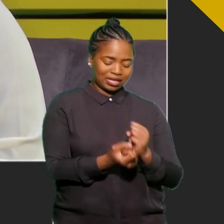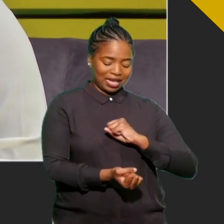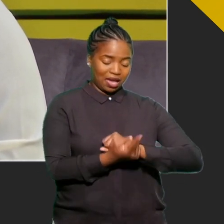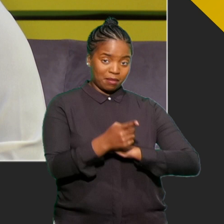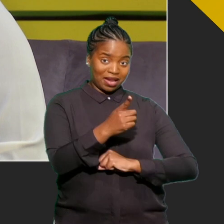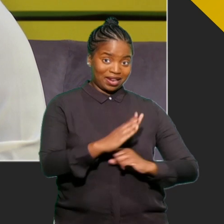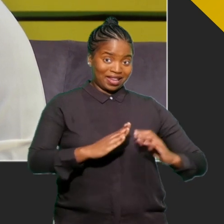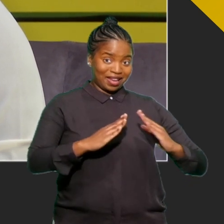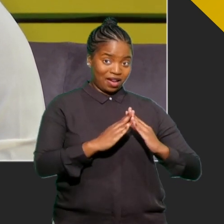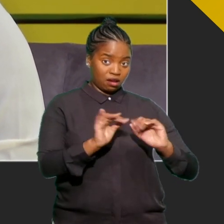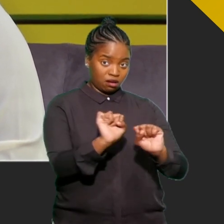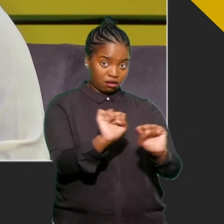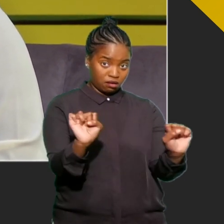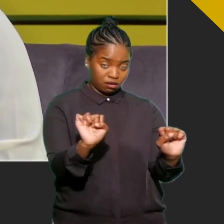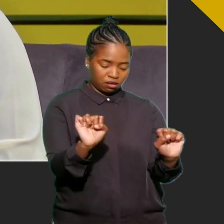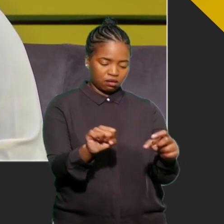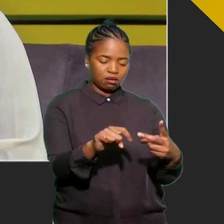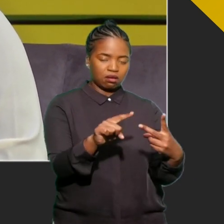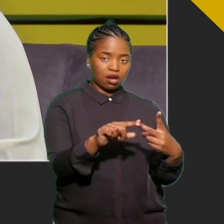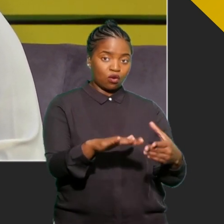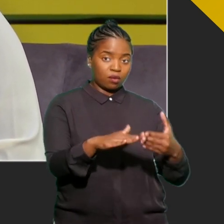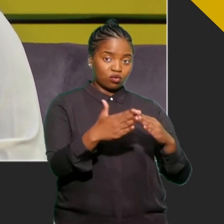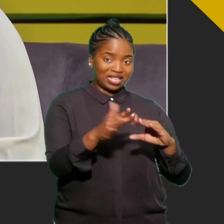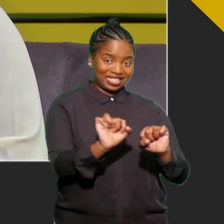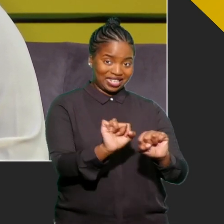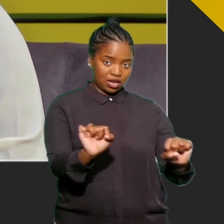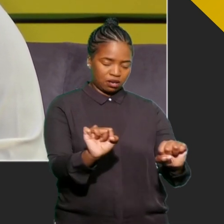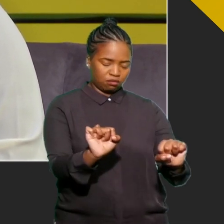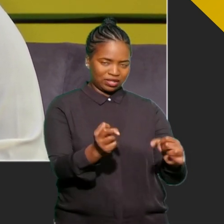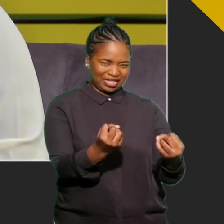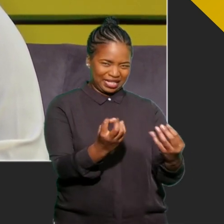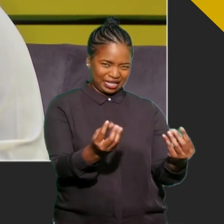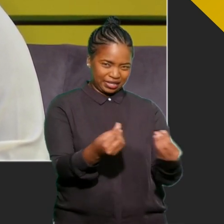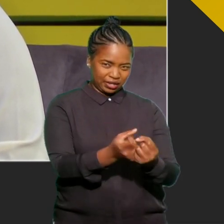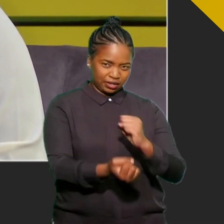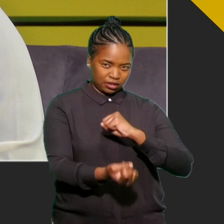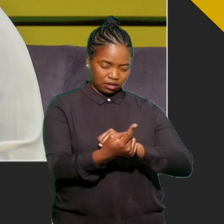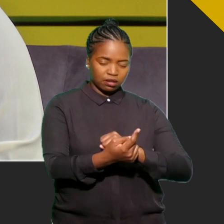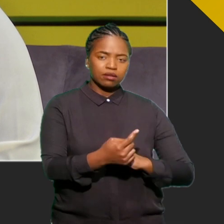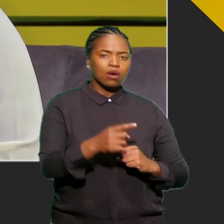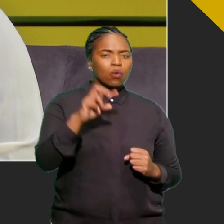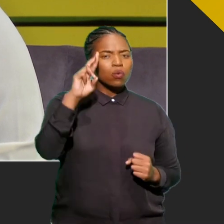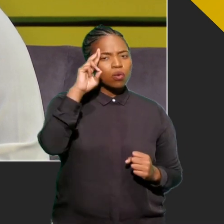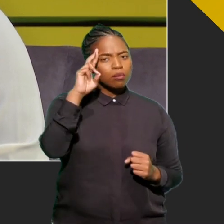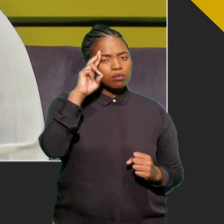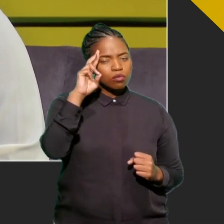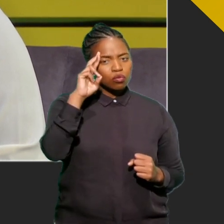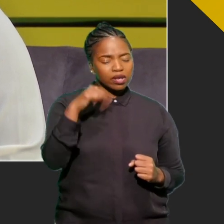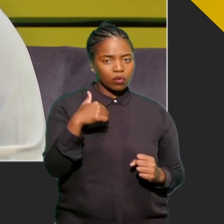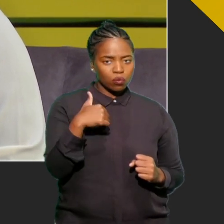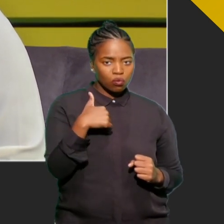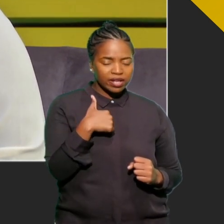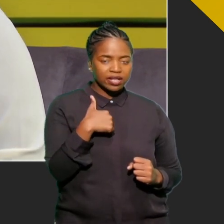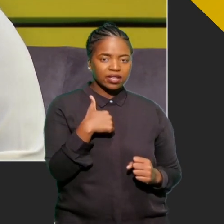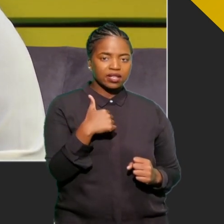within the household, and then also within the community. Okay. So remember that we are production a result